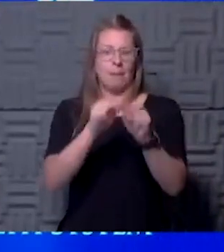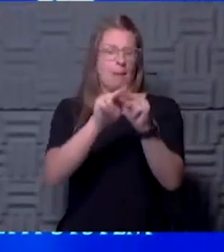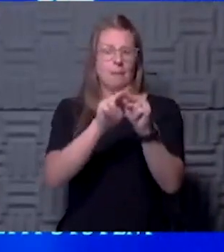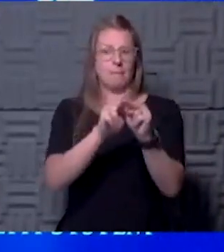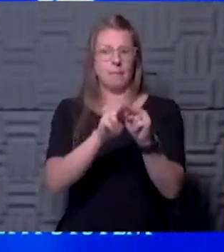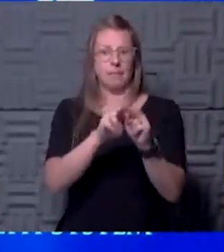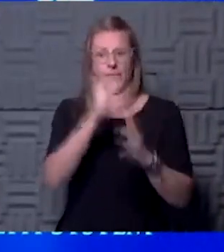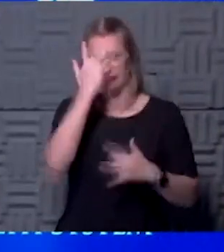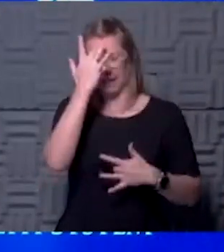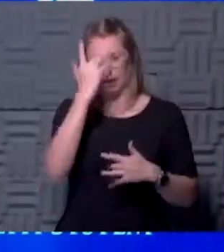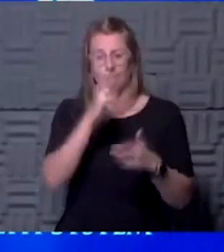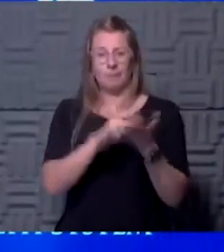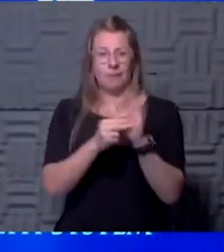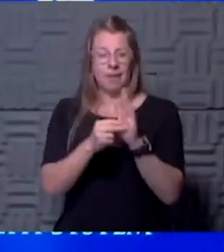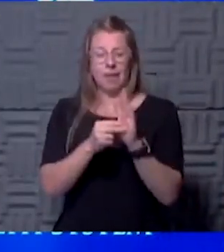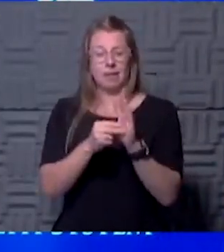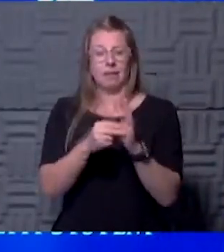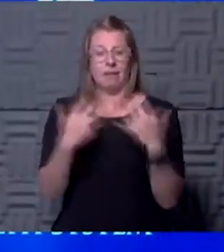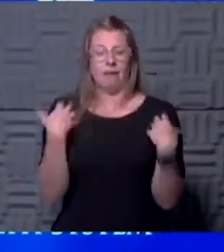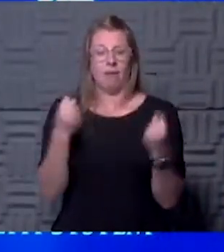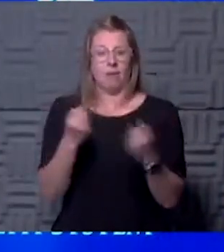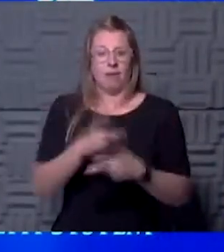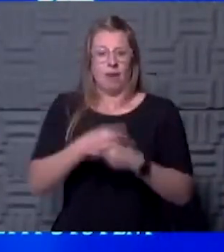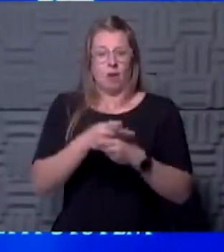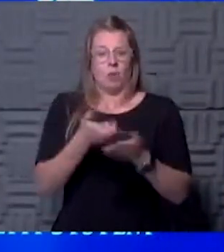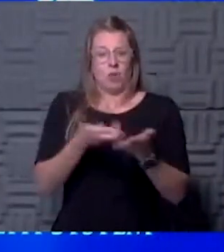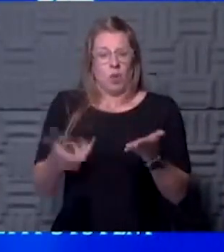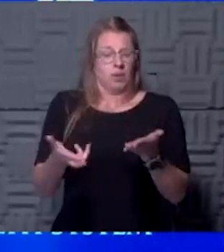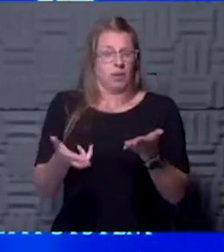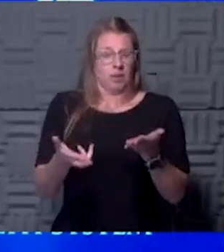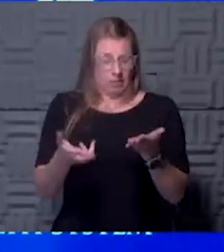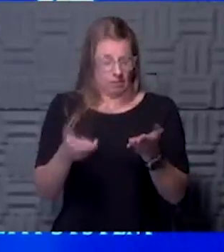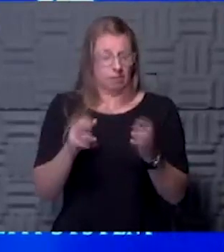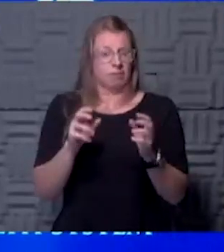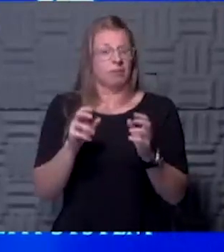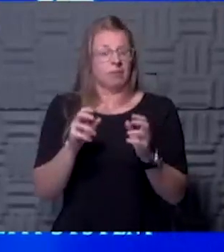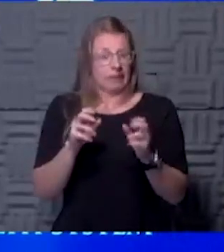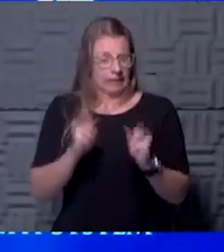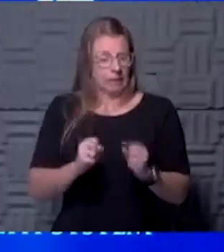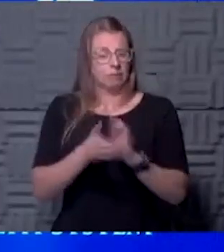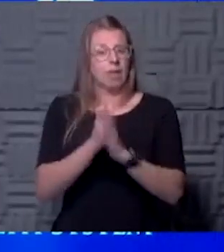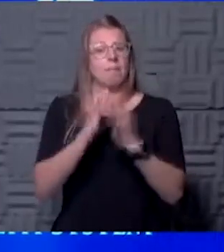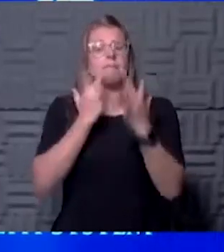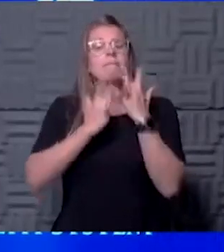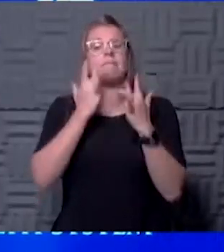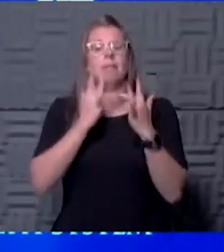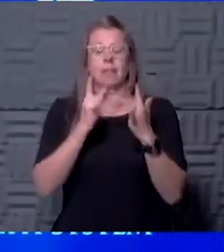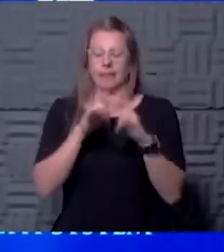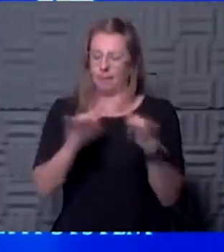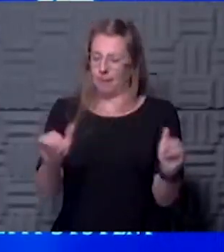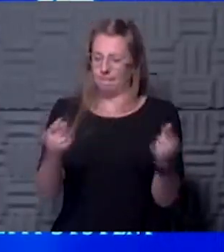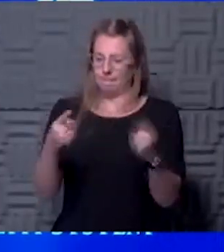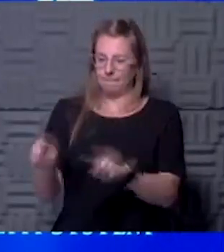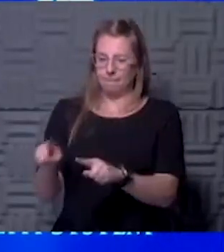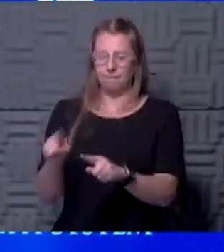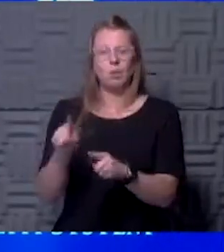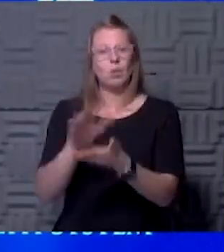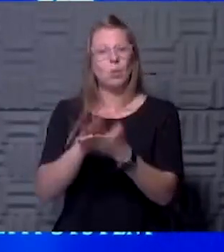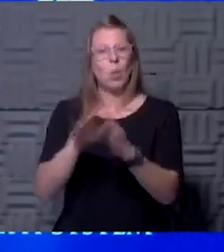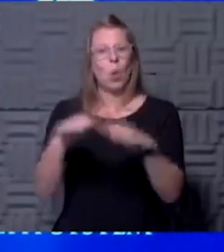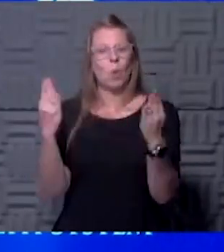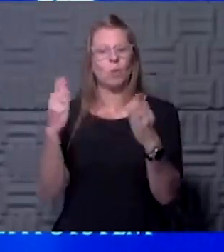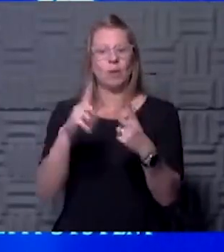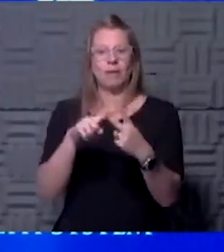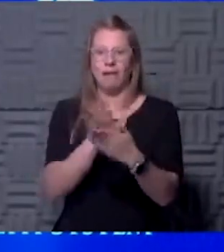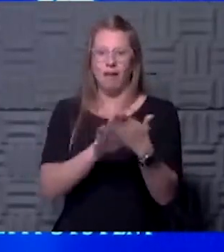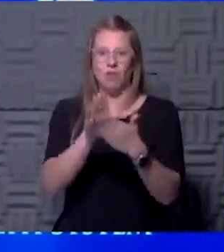including overwhelming of healthcare resources. And she said that's happening to you at the same time schools are opening and colleges are